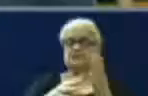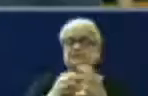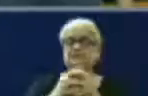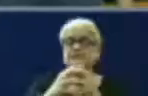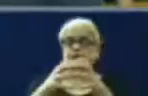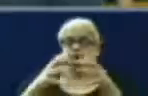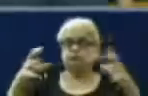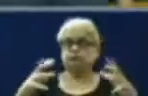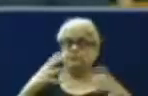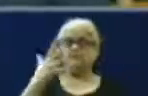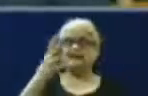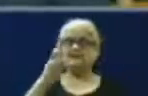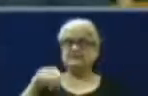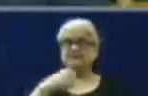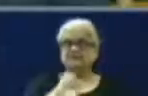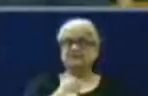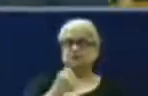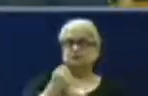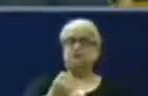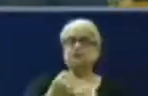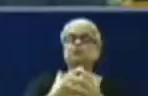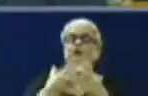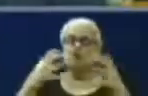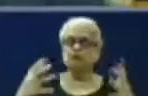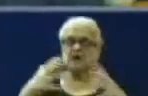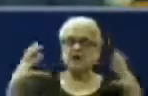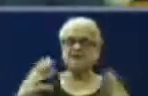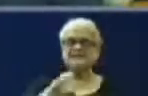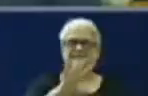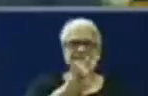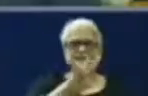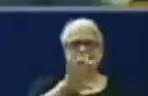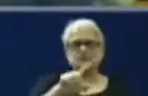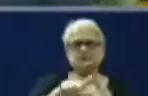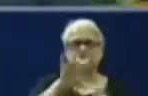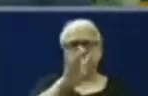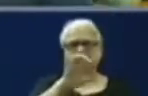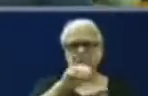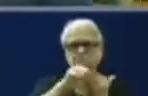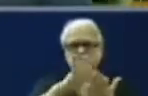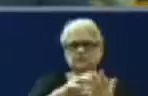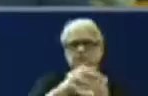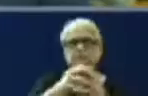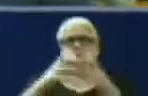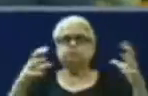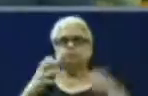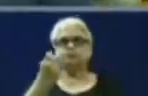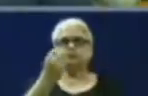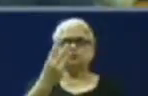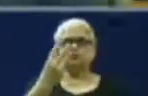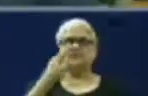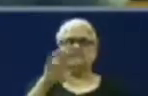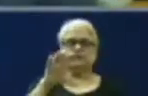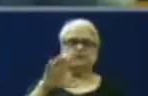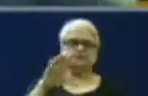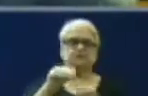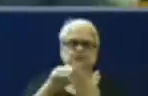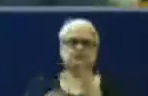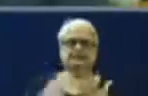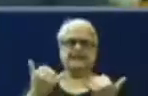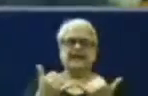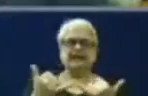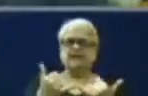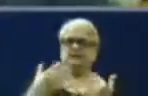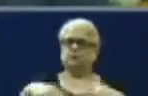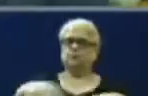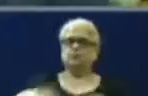5 to 6 years, going from about 700 to 800 students to almost 1,200. And so we have seen a tremendous amount of growth. And only